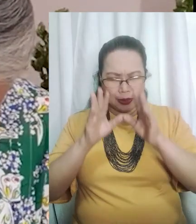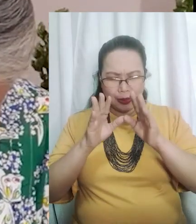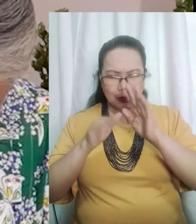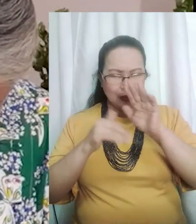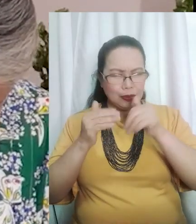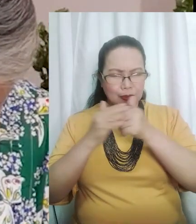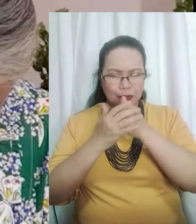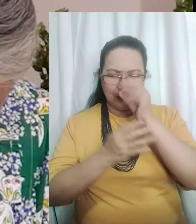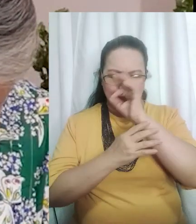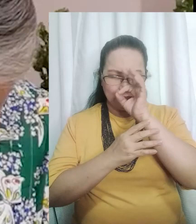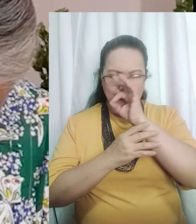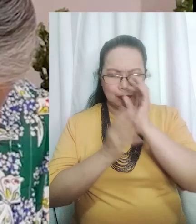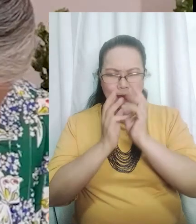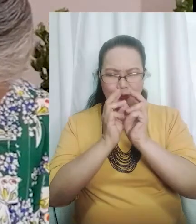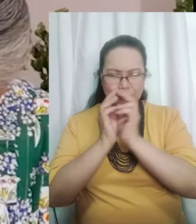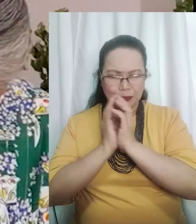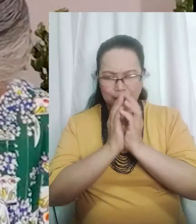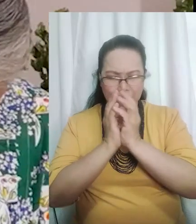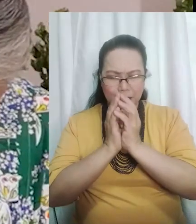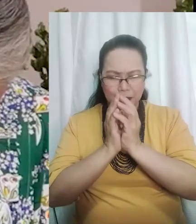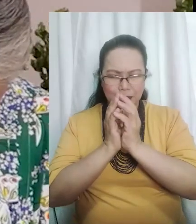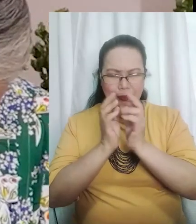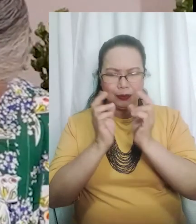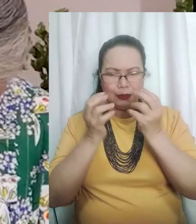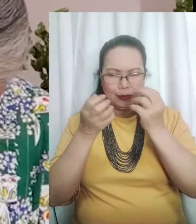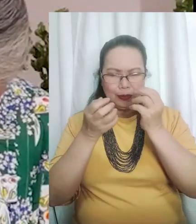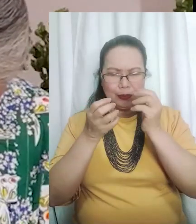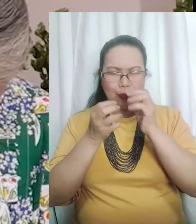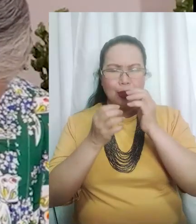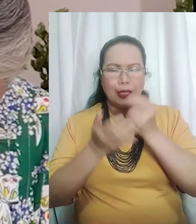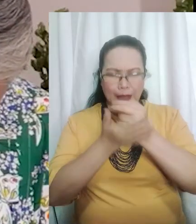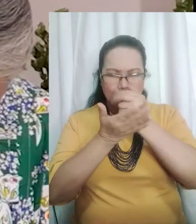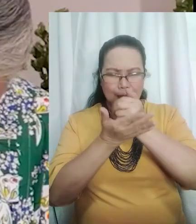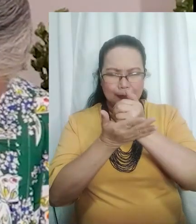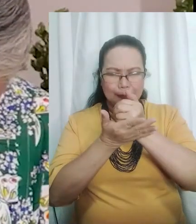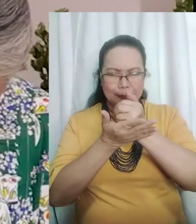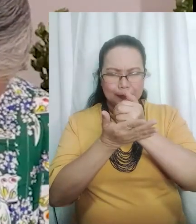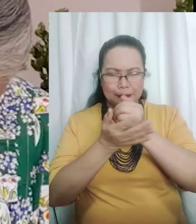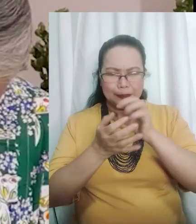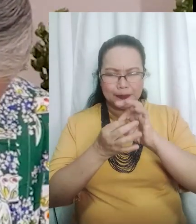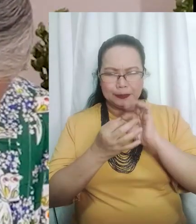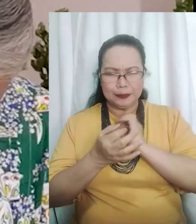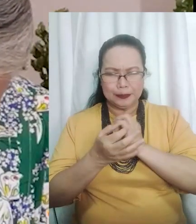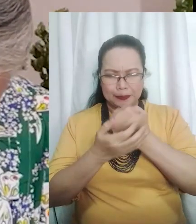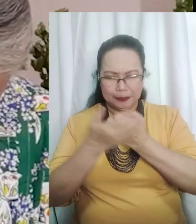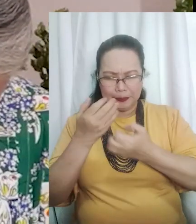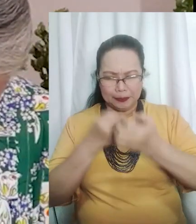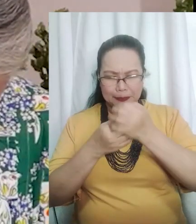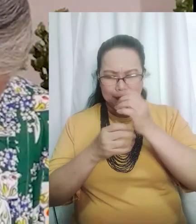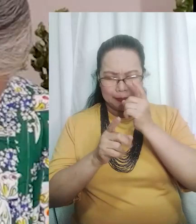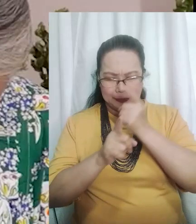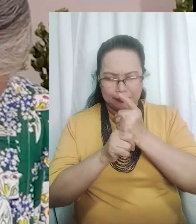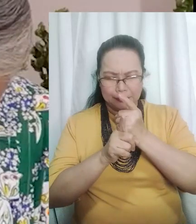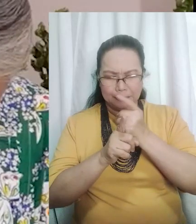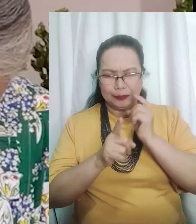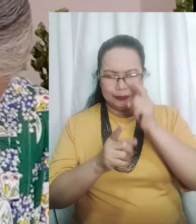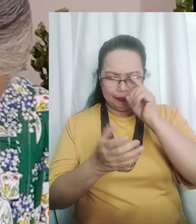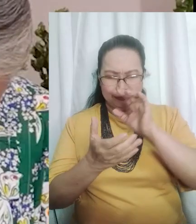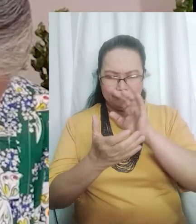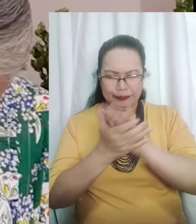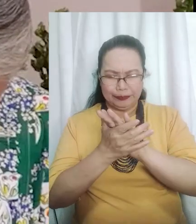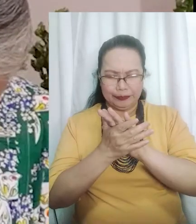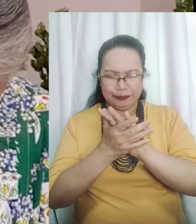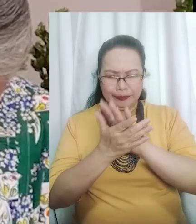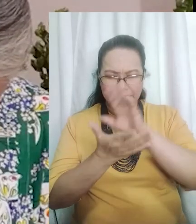the Filipinos to be united. Help our economy to be on track. We believe that even